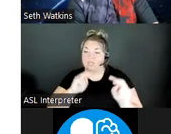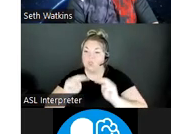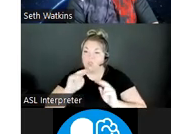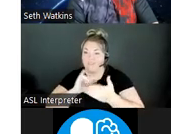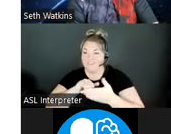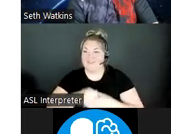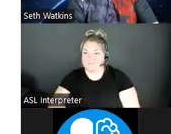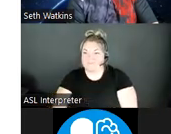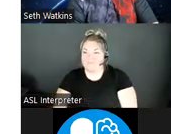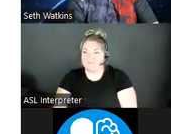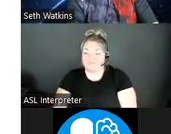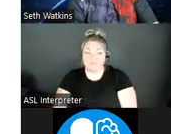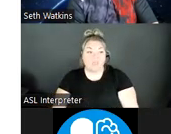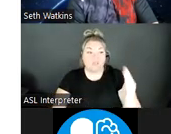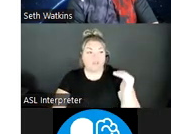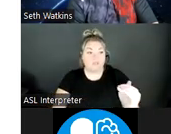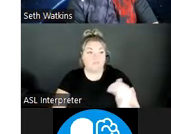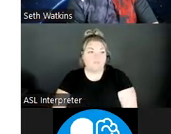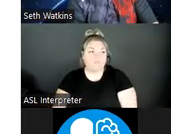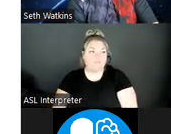that. Next slide.